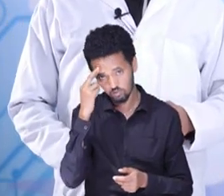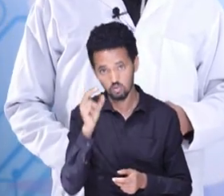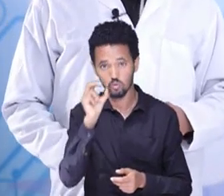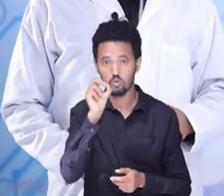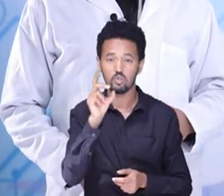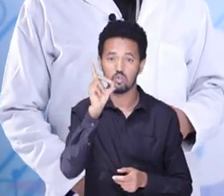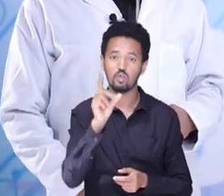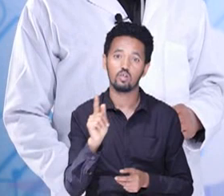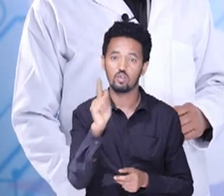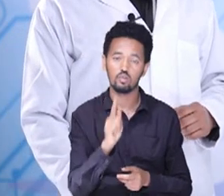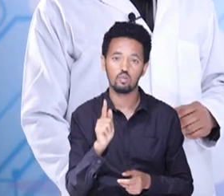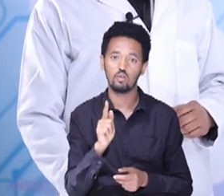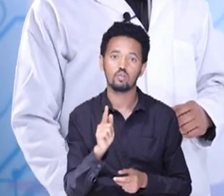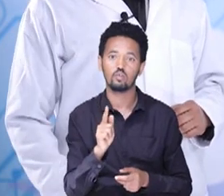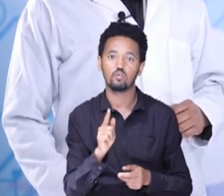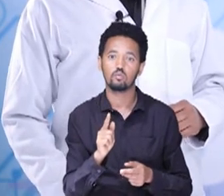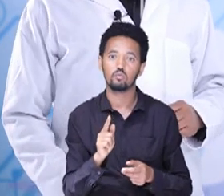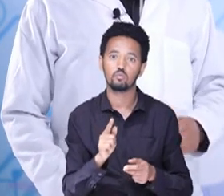Wayane rebellion.